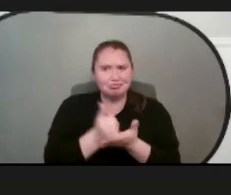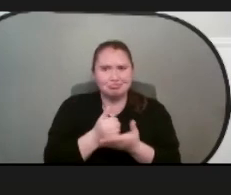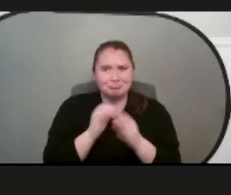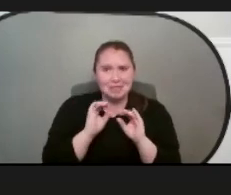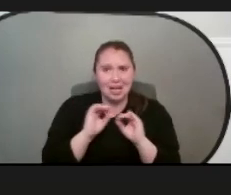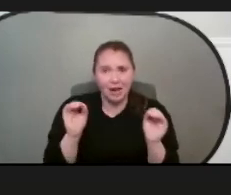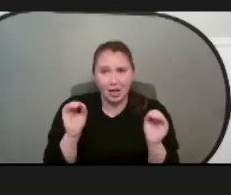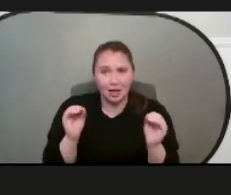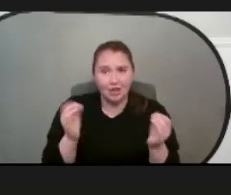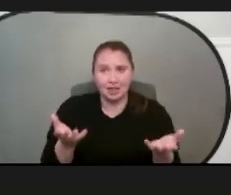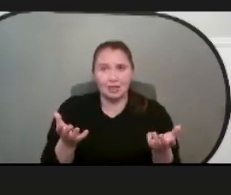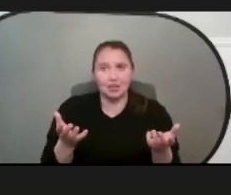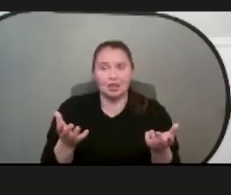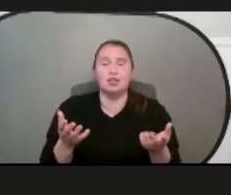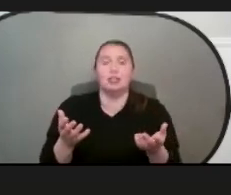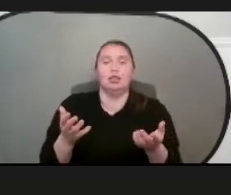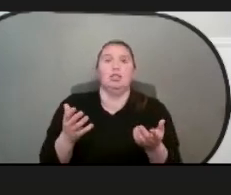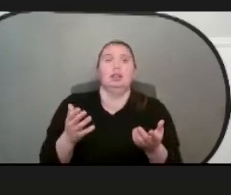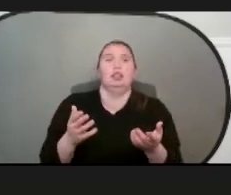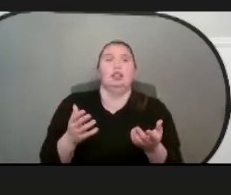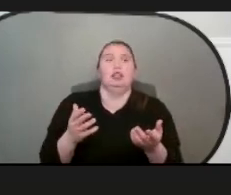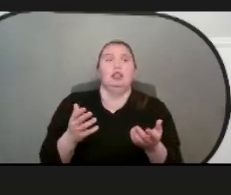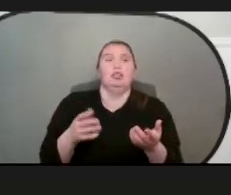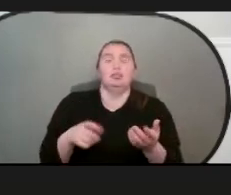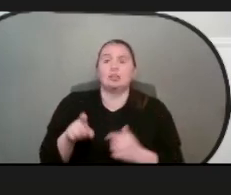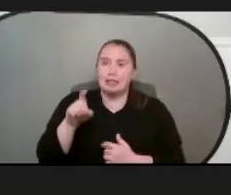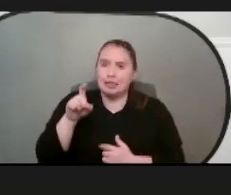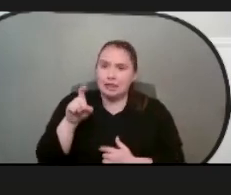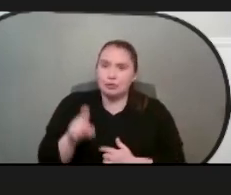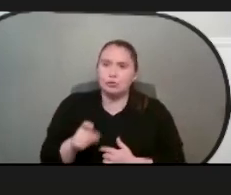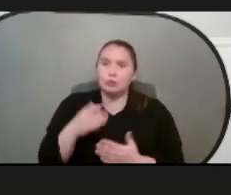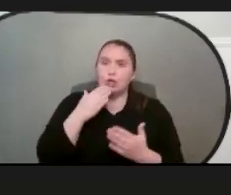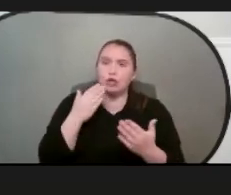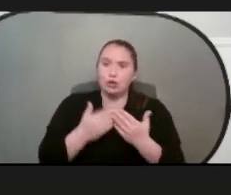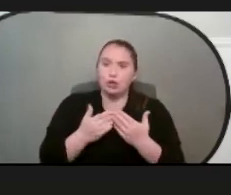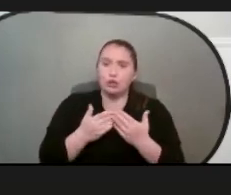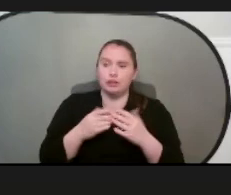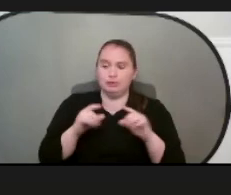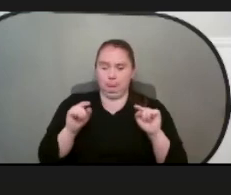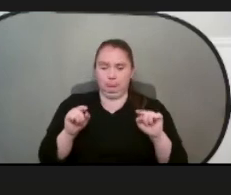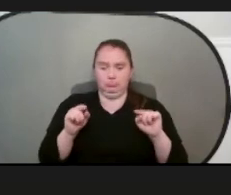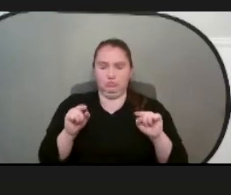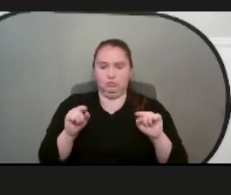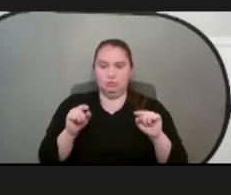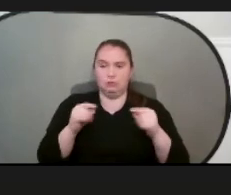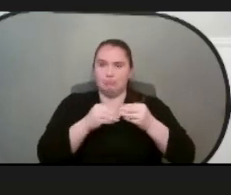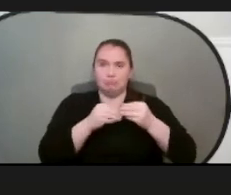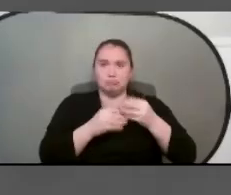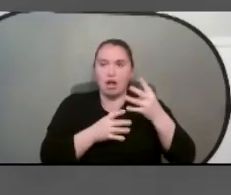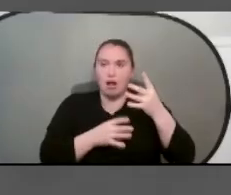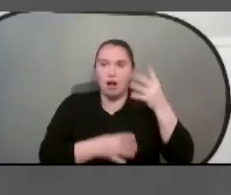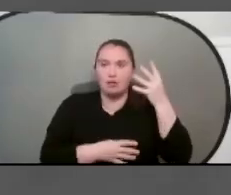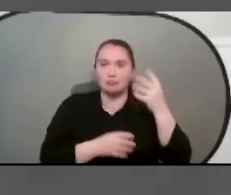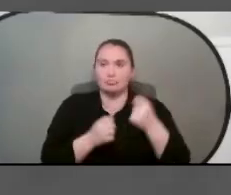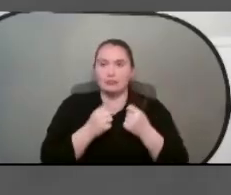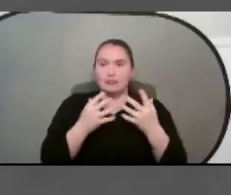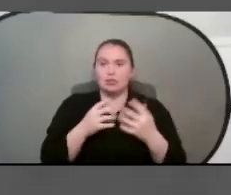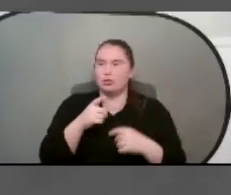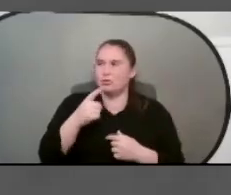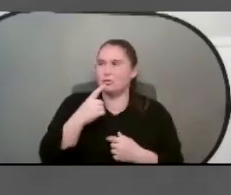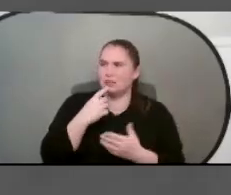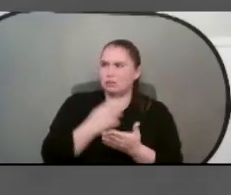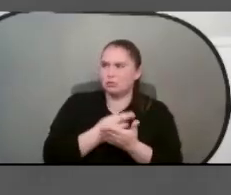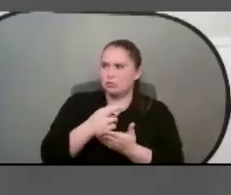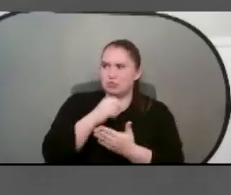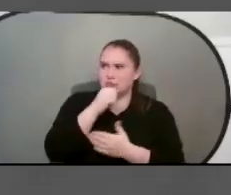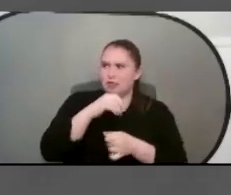I think it, I mean, there has to be a good combination of all those things. And so when you say under-resourced,